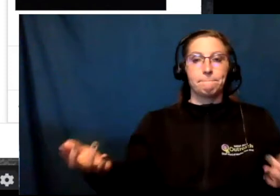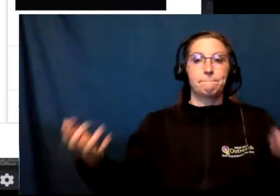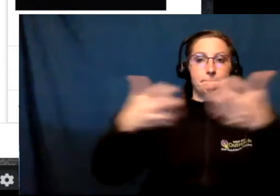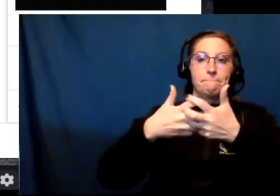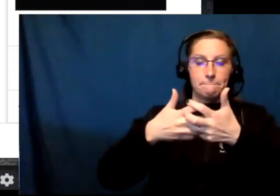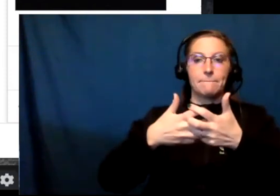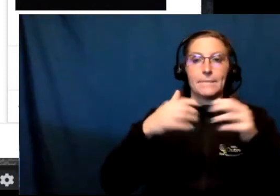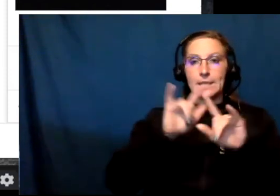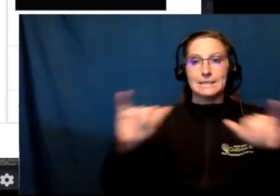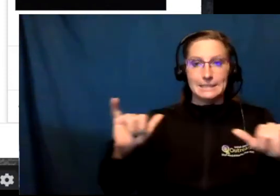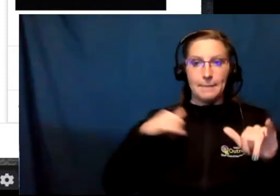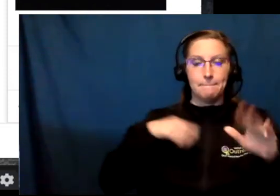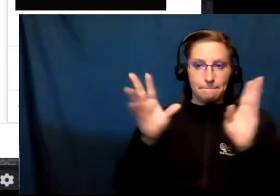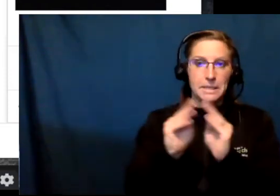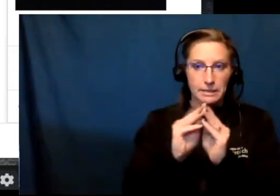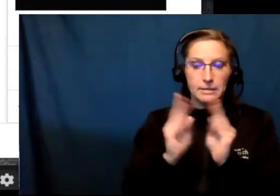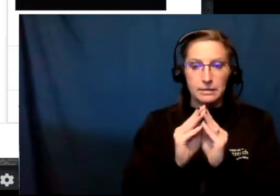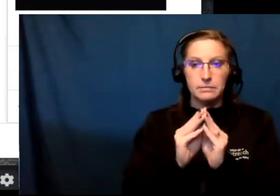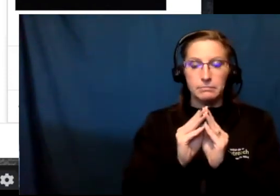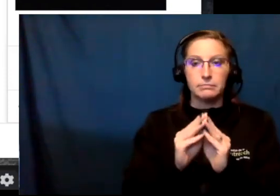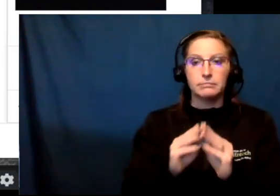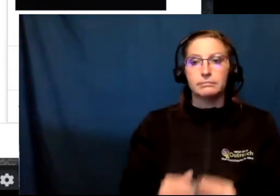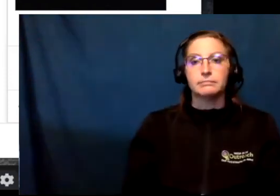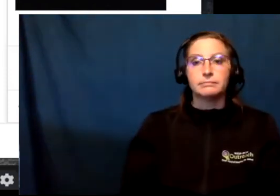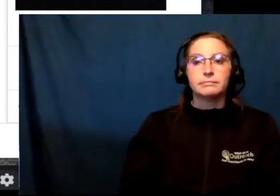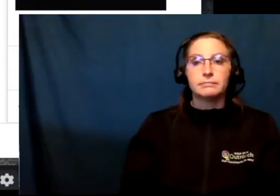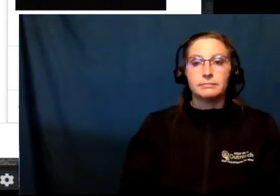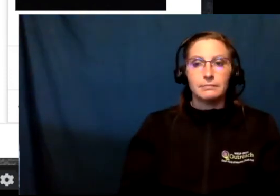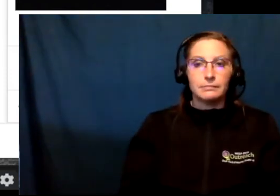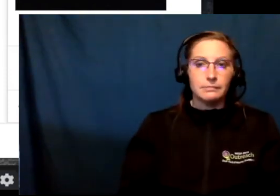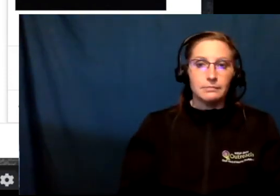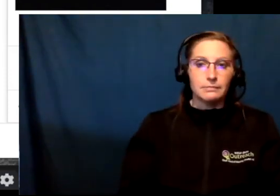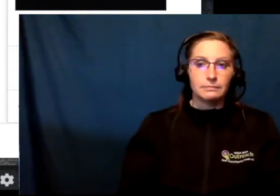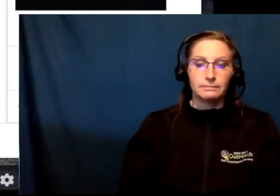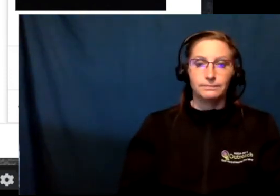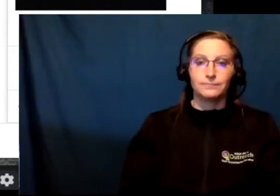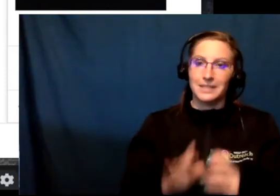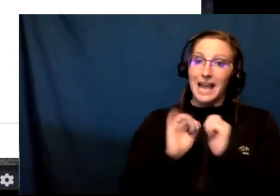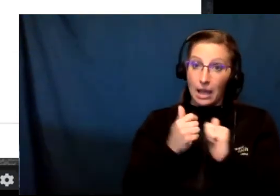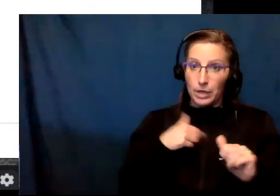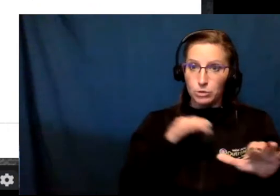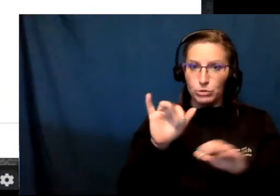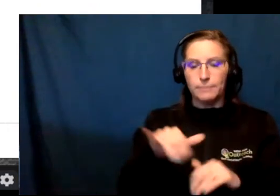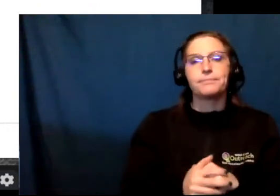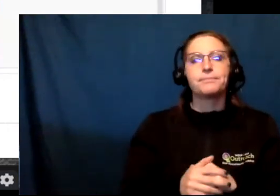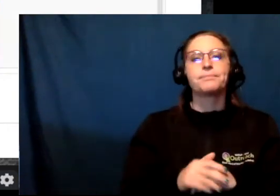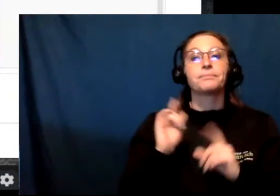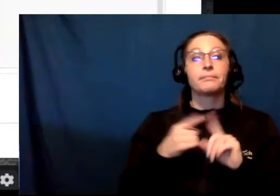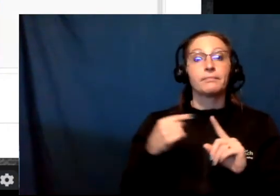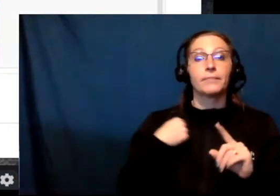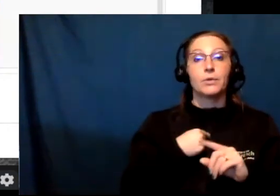us into the same Google Meet session. So that's how I do that. So then when we log on,